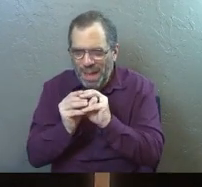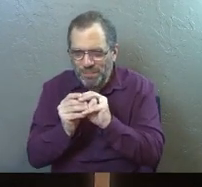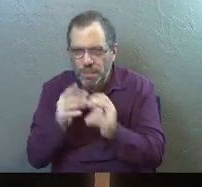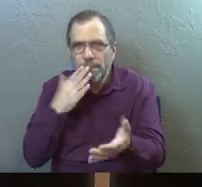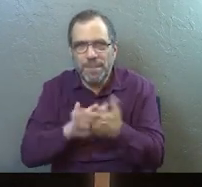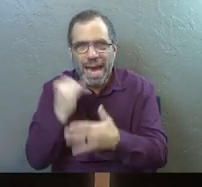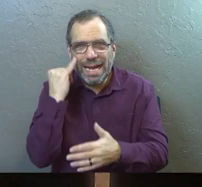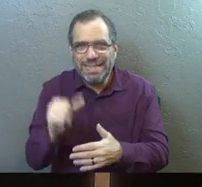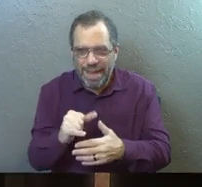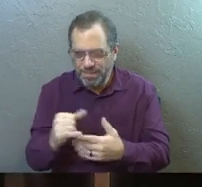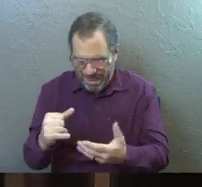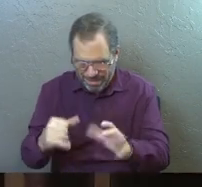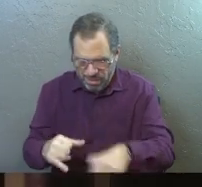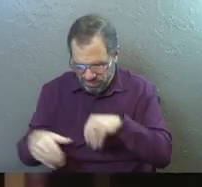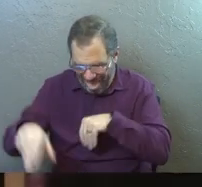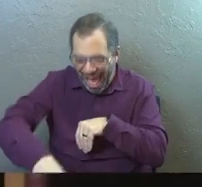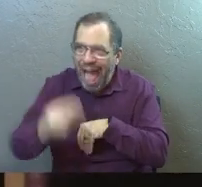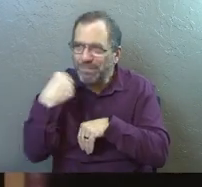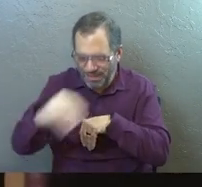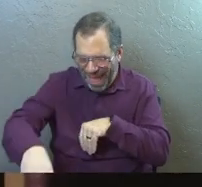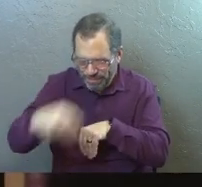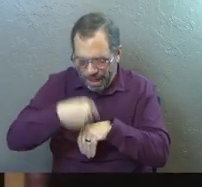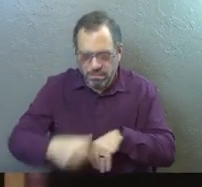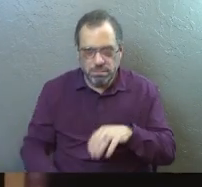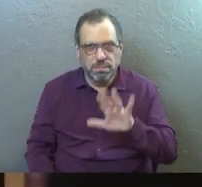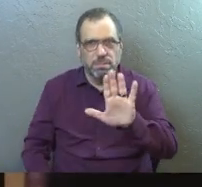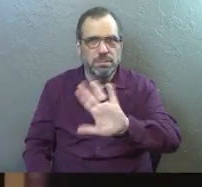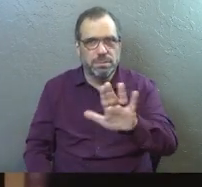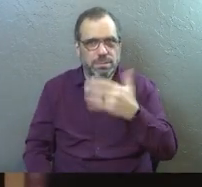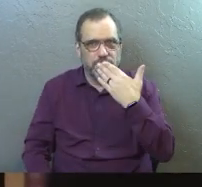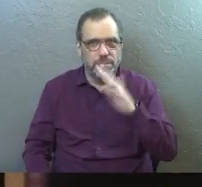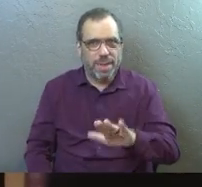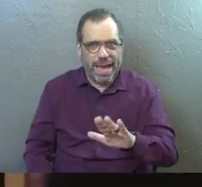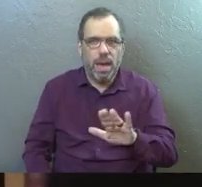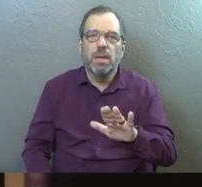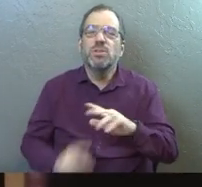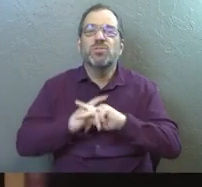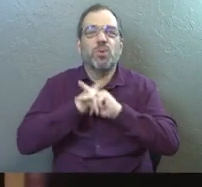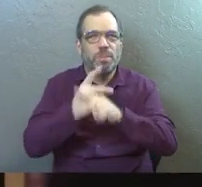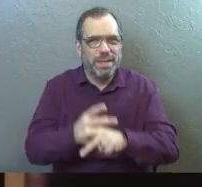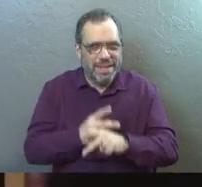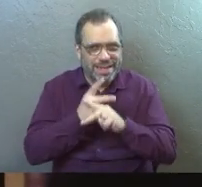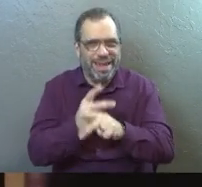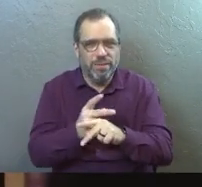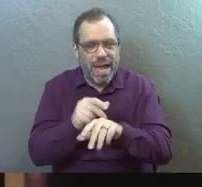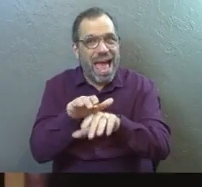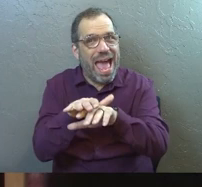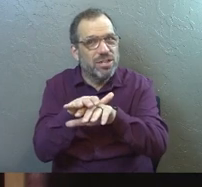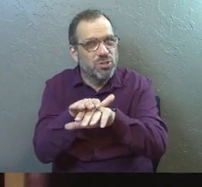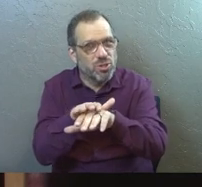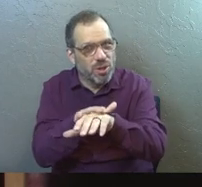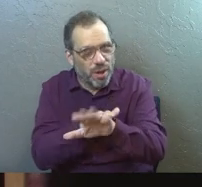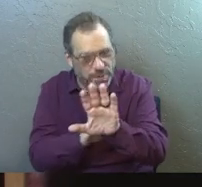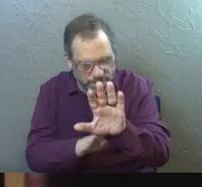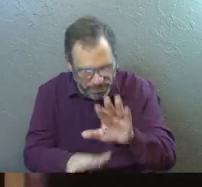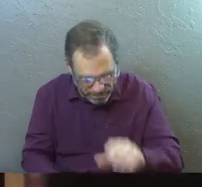was a bad idea. It was just a bad, bad idea. I can tell you that. So come out carefully and slowly.